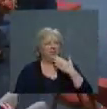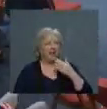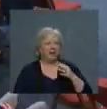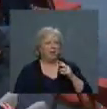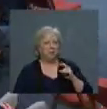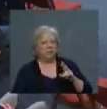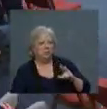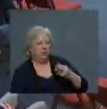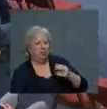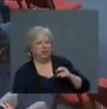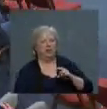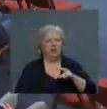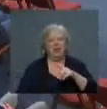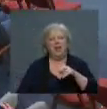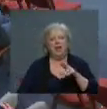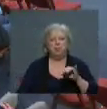Hevron.